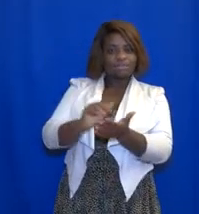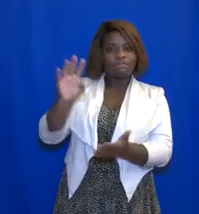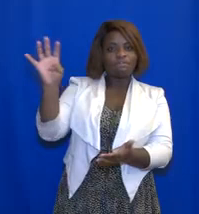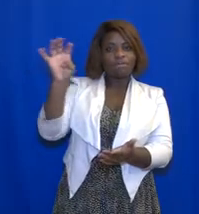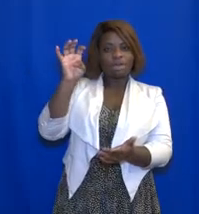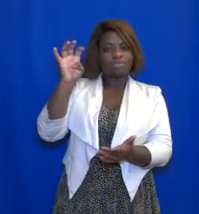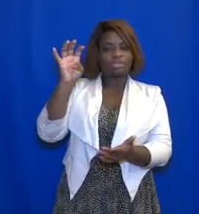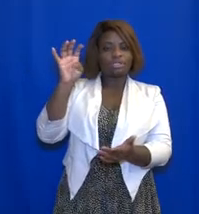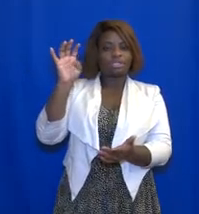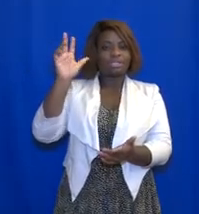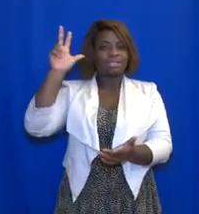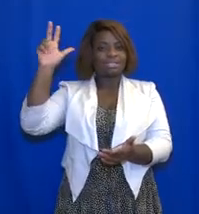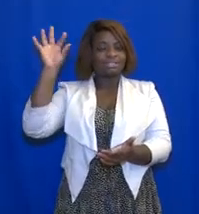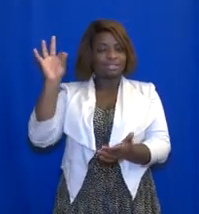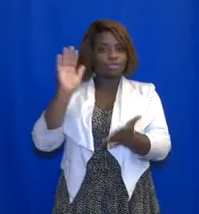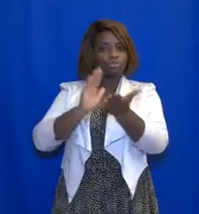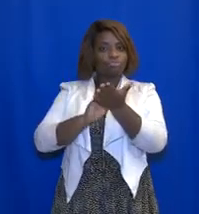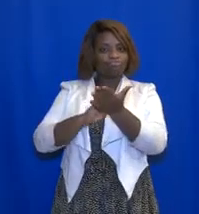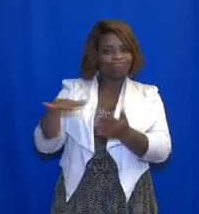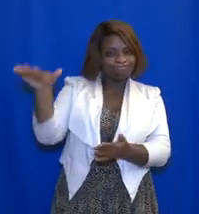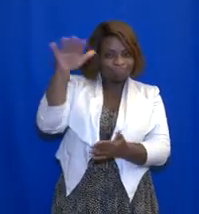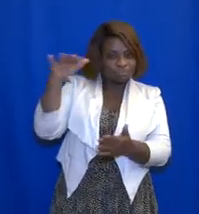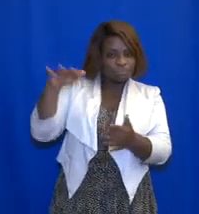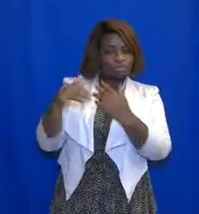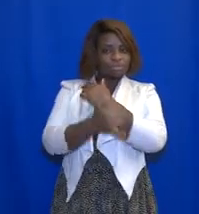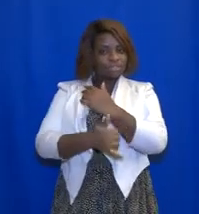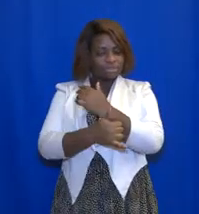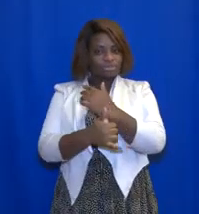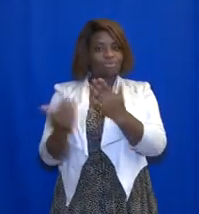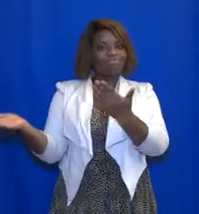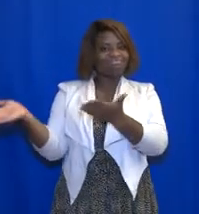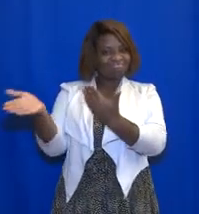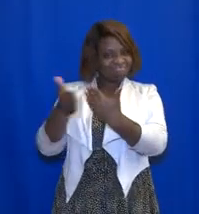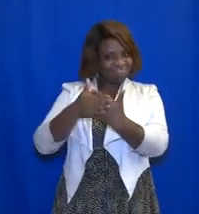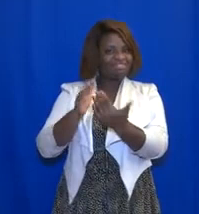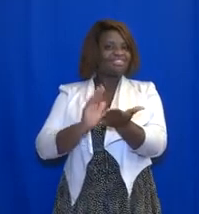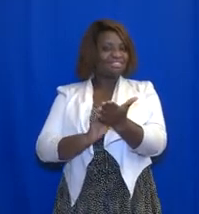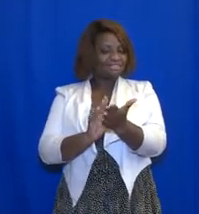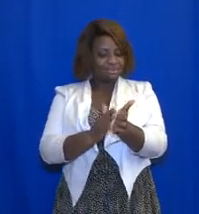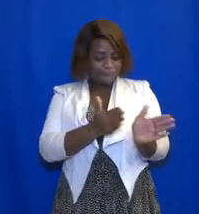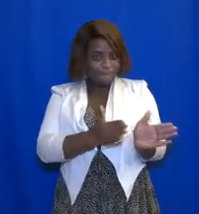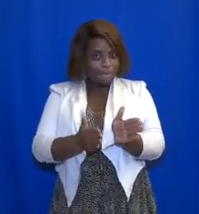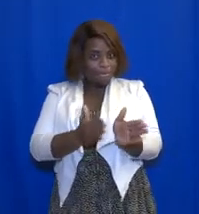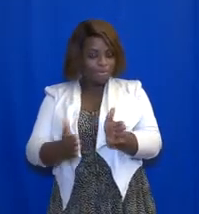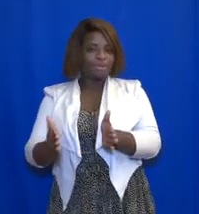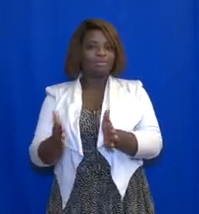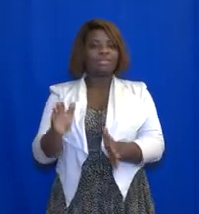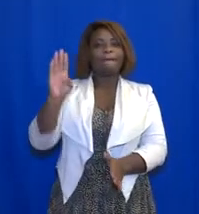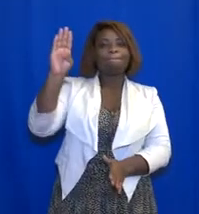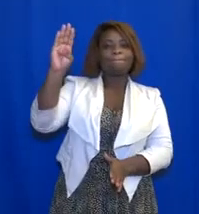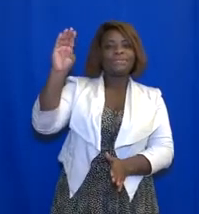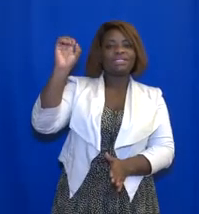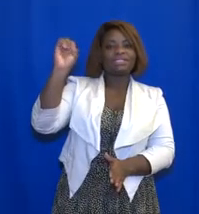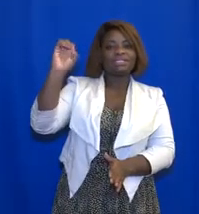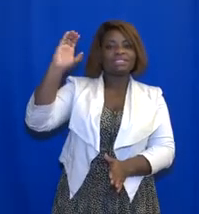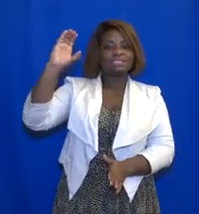17,439 schools across the country will return to school to prepare and sit for the Basic